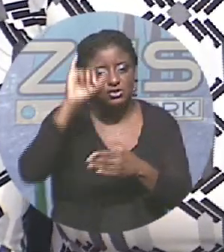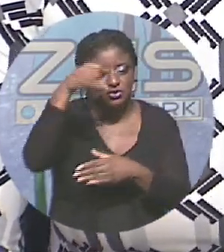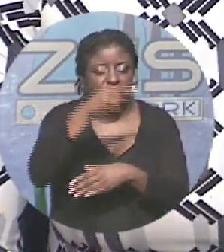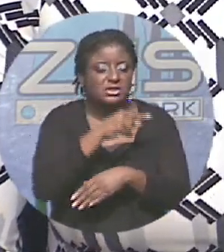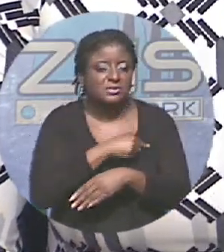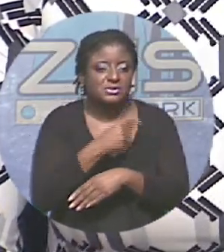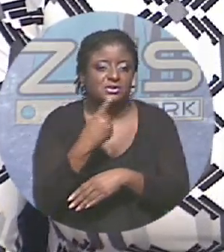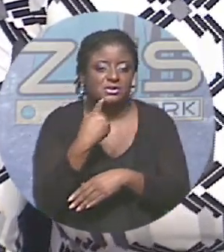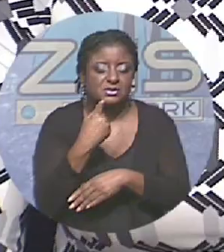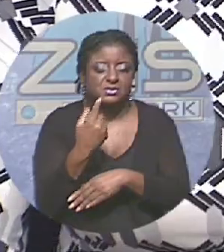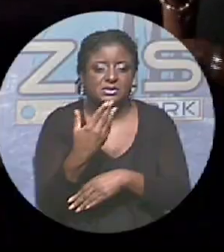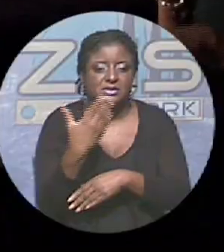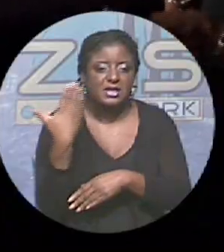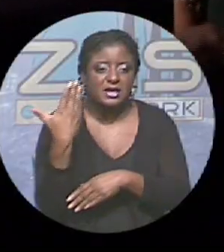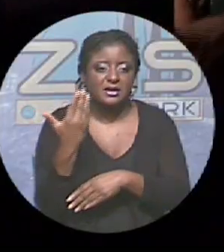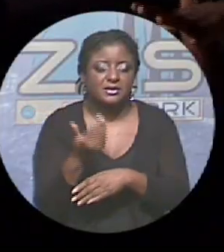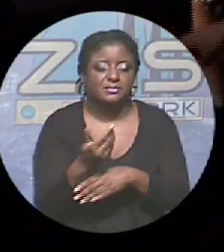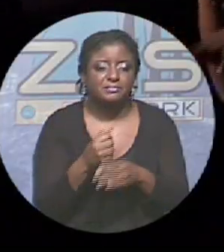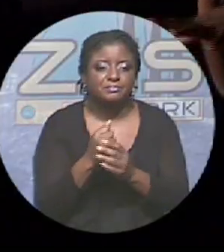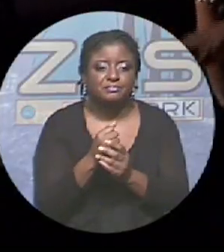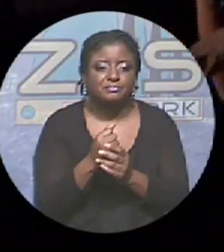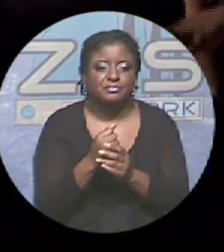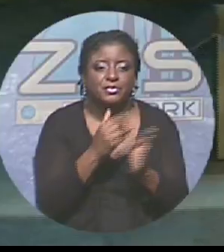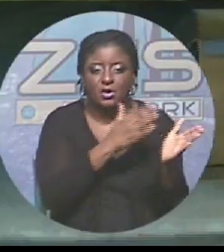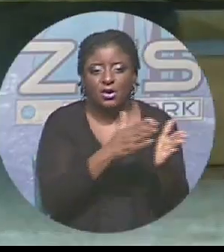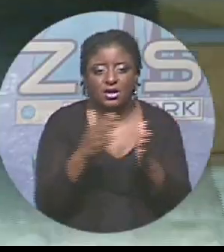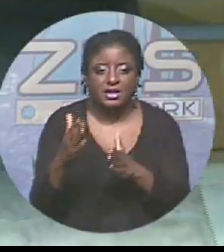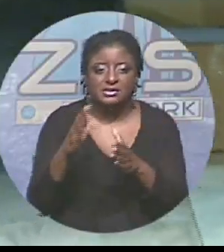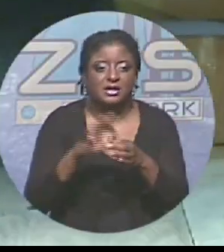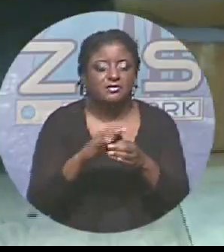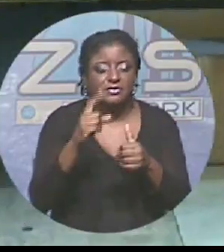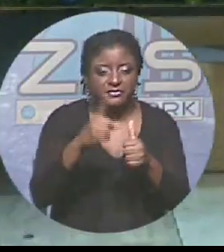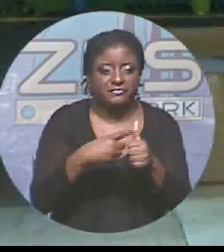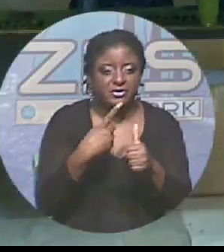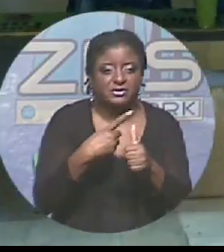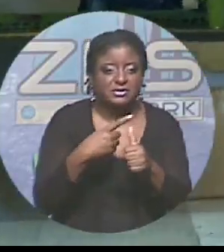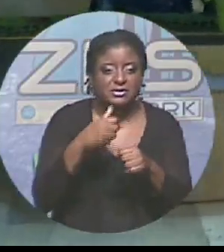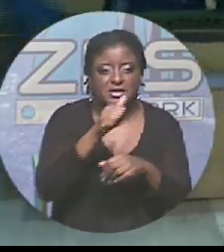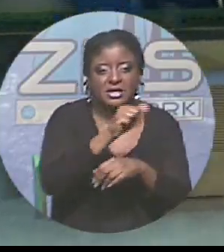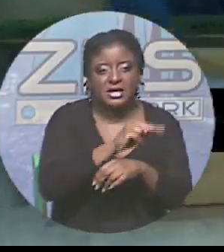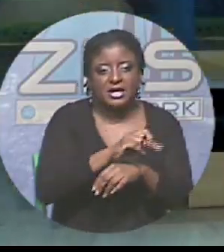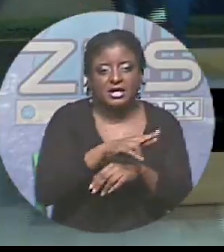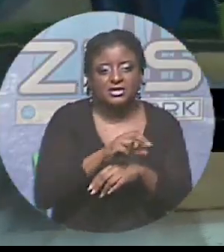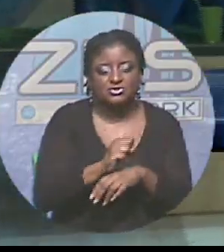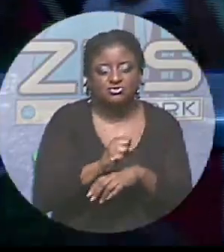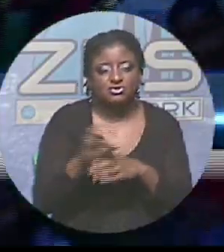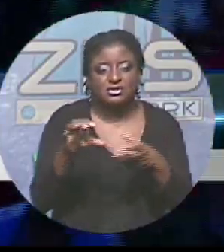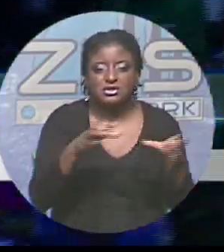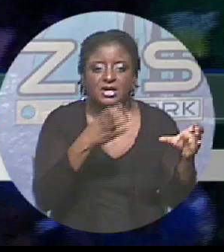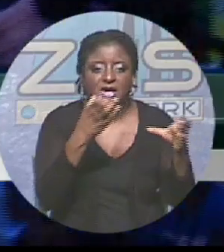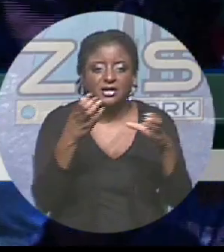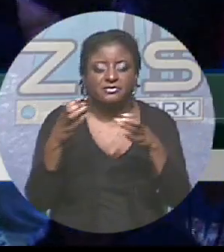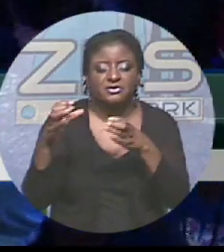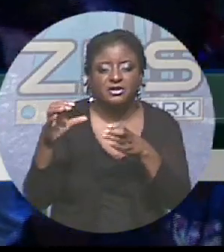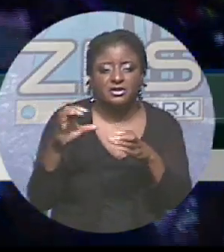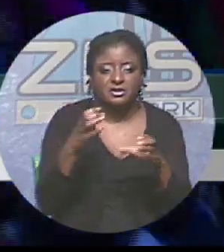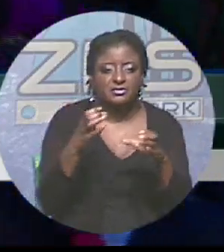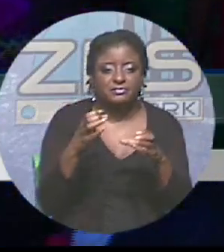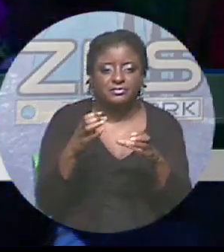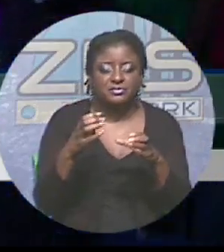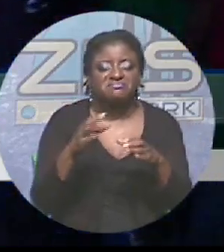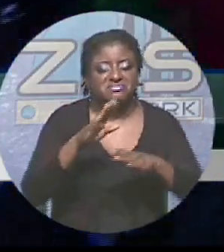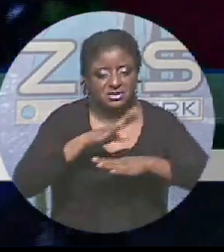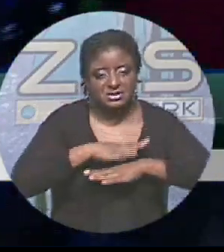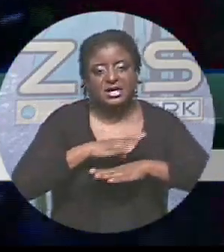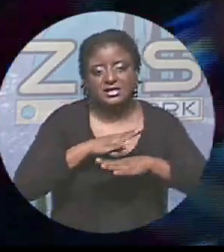version of events. Organizers of the first ever Andros Carnival are pretty much satisfied how the event played